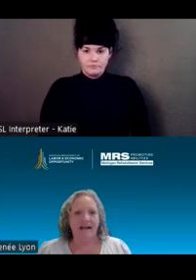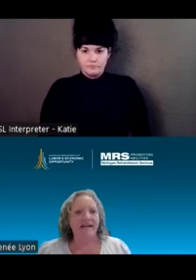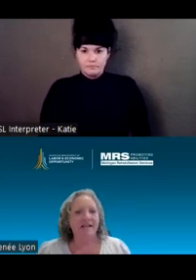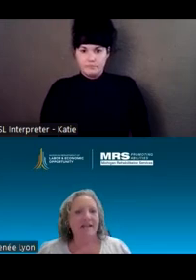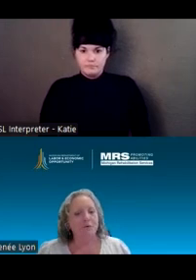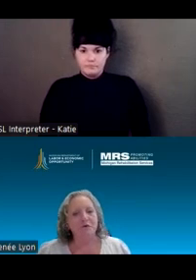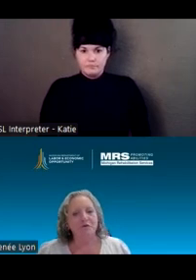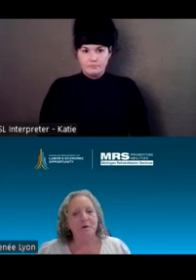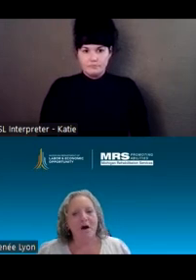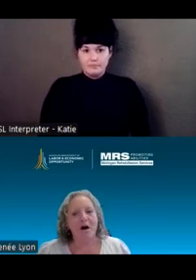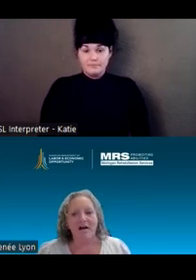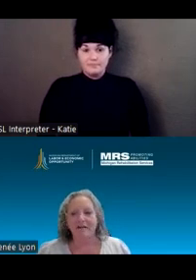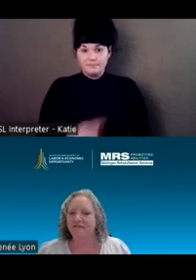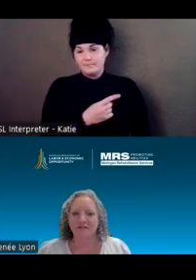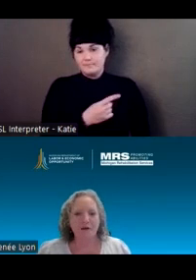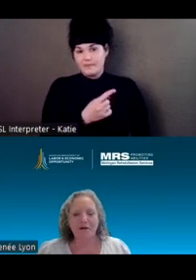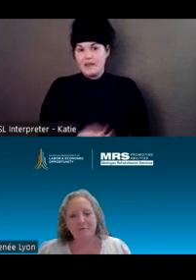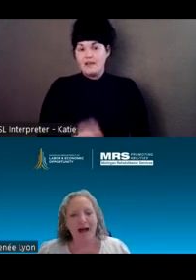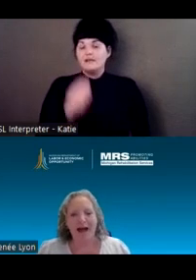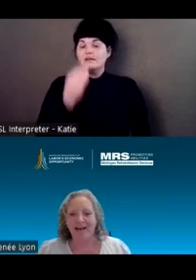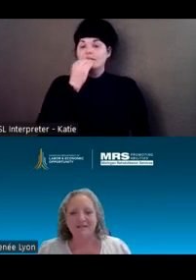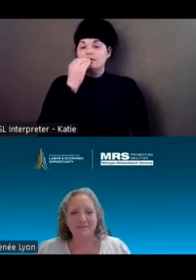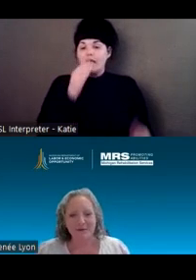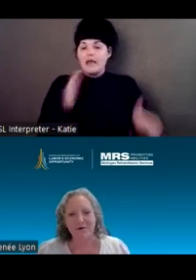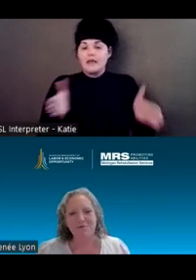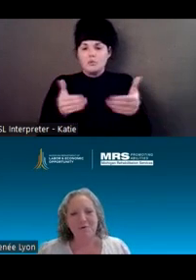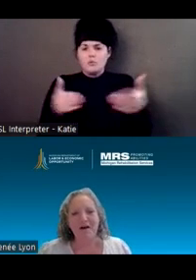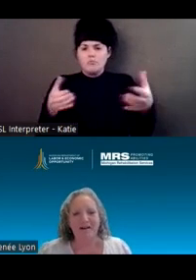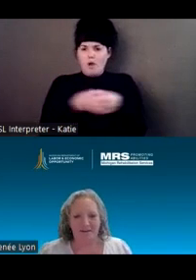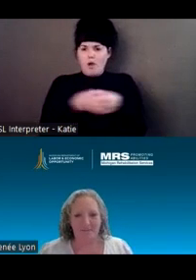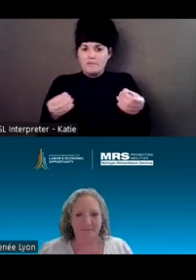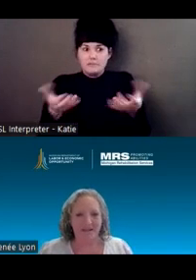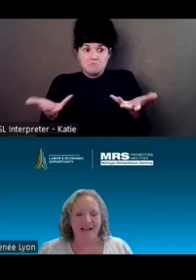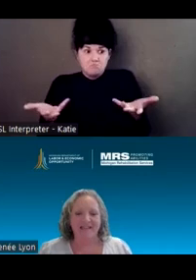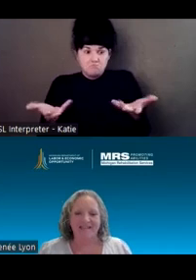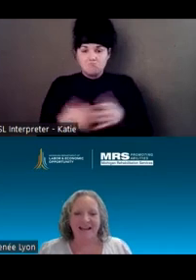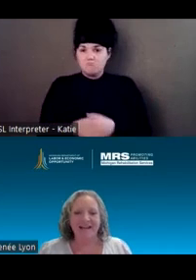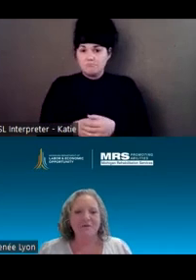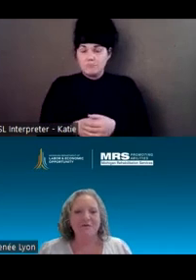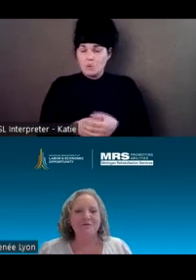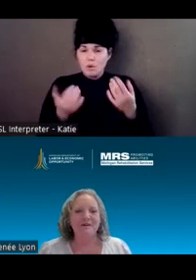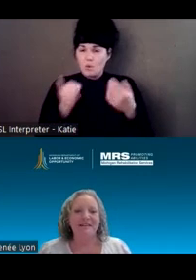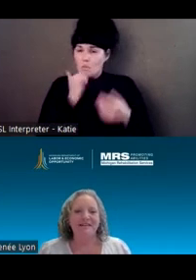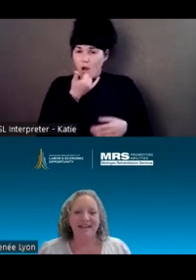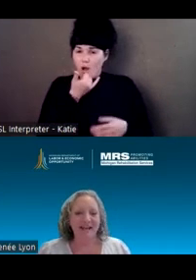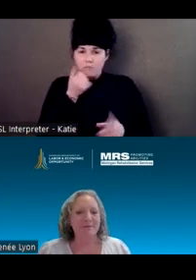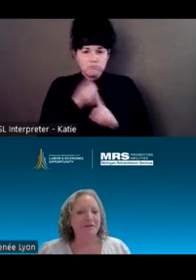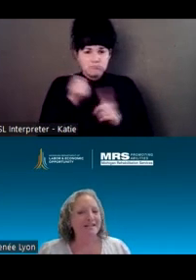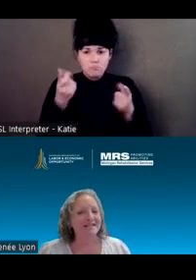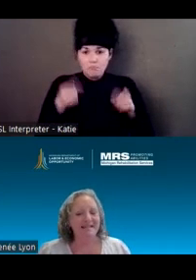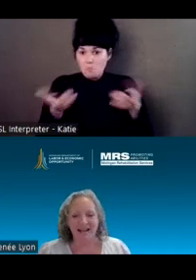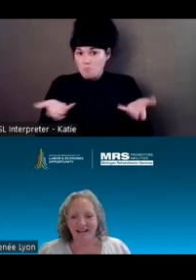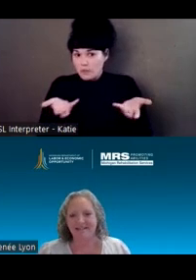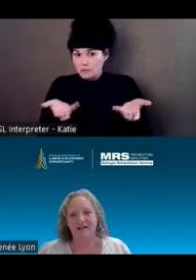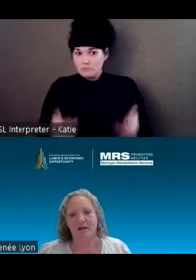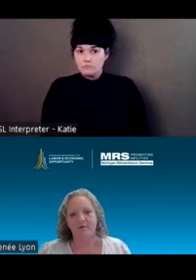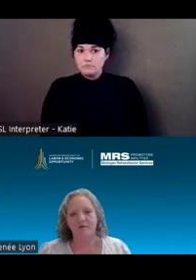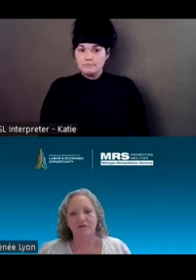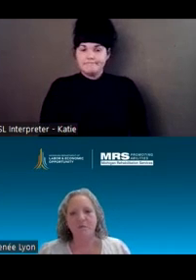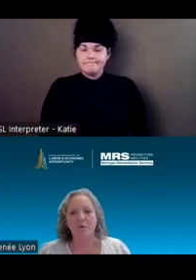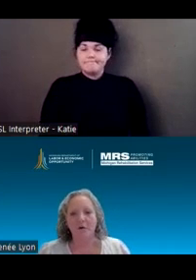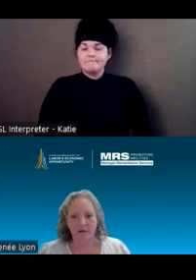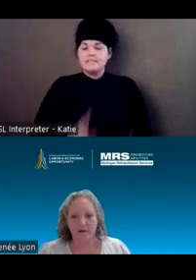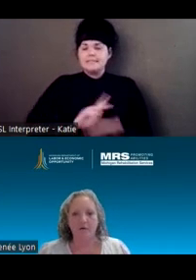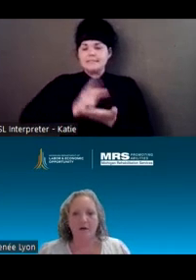The dining room office, what could possibly go wrong? The dining room table is not set up